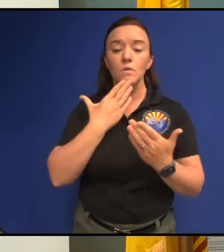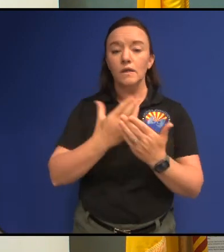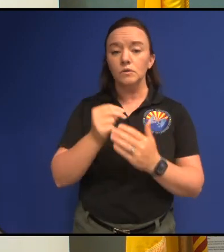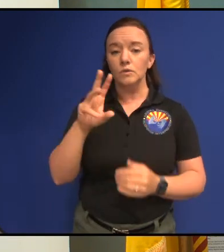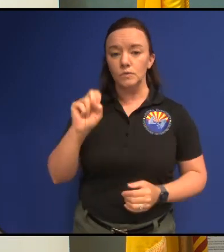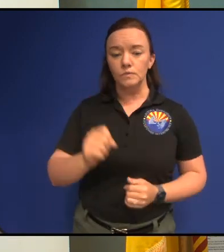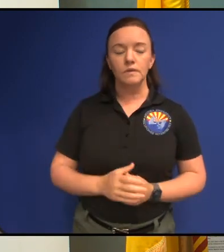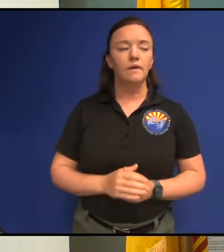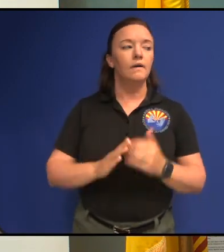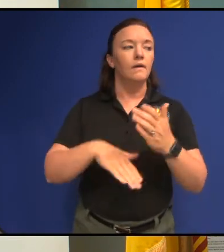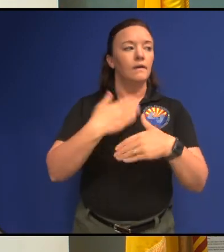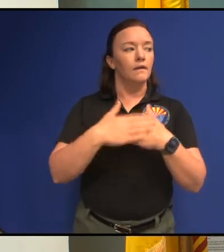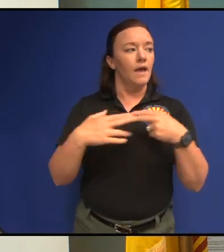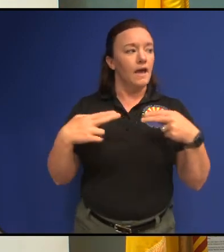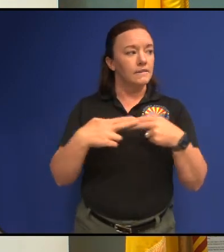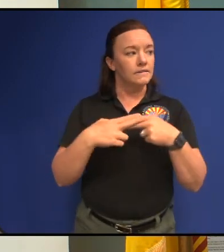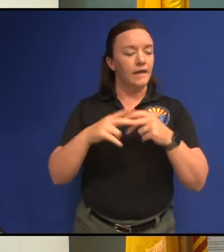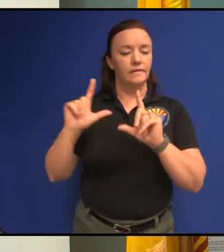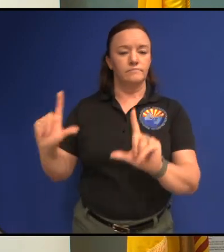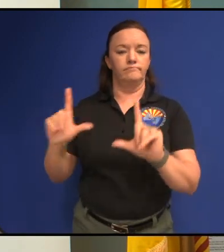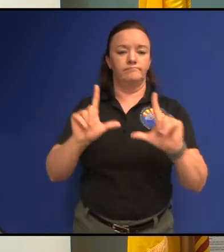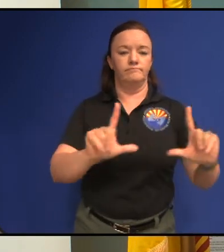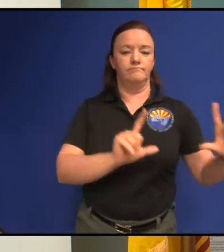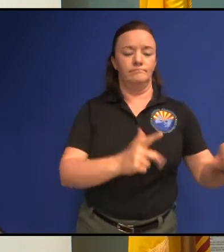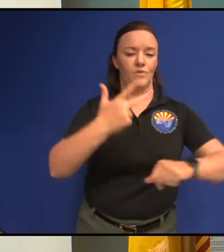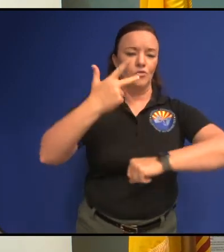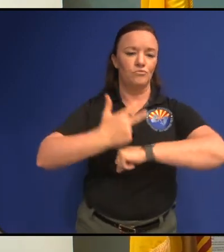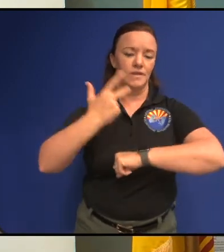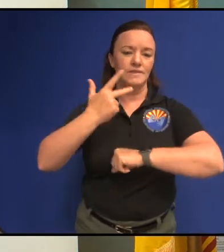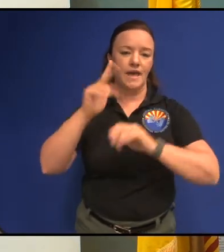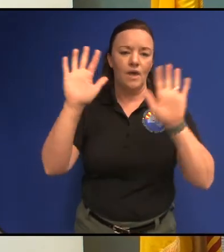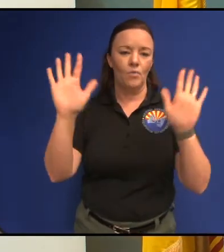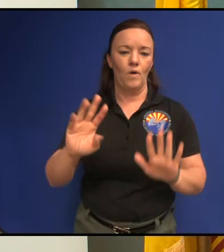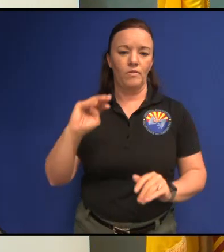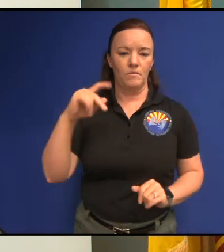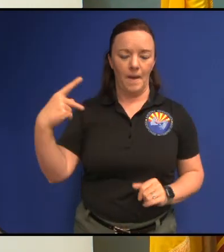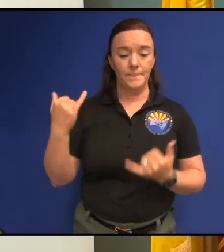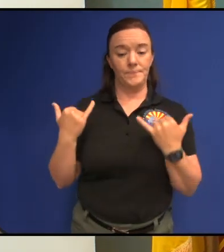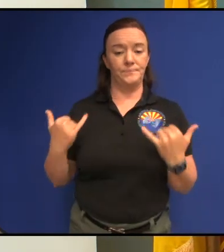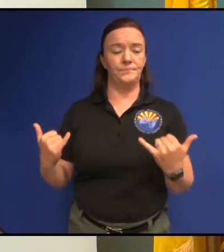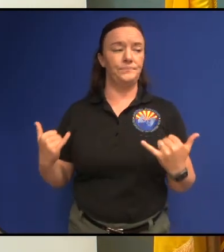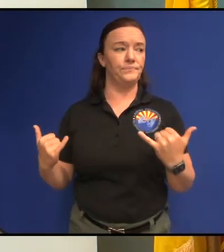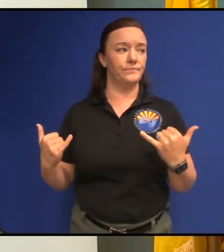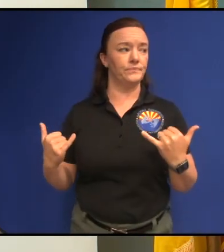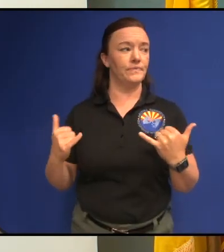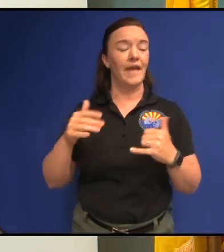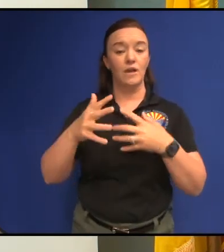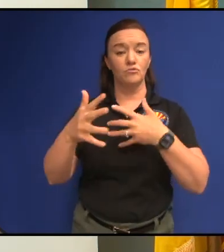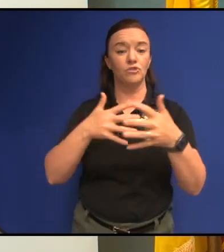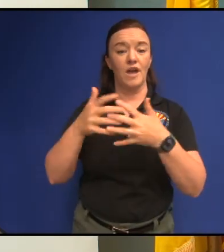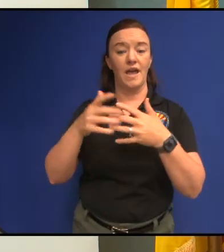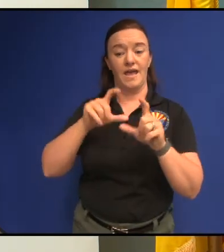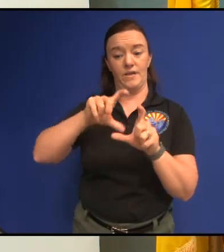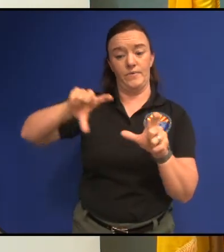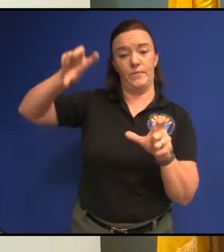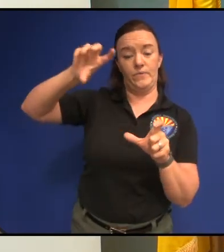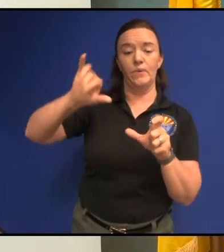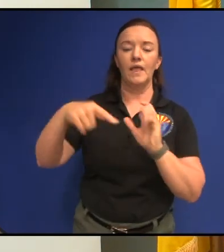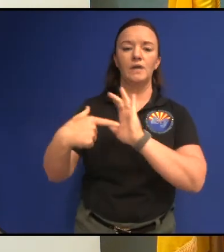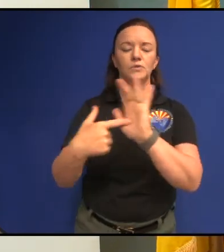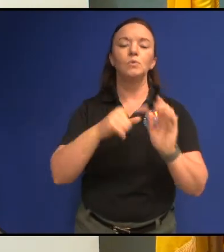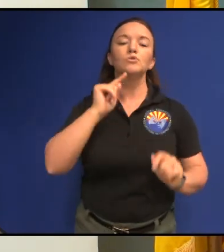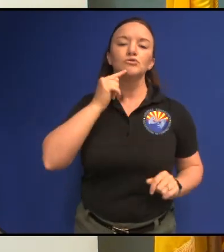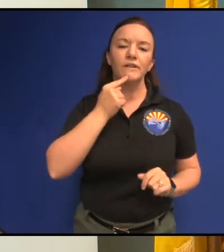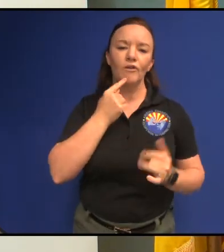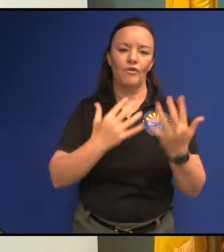go forward here and we'll start looking at the 3-day weather maps. Today, we have that highlighted area in gray of our critical fire weather